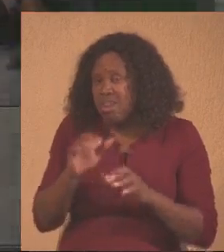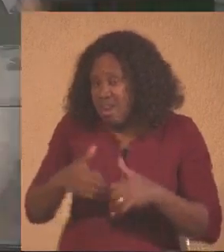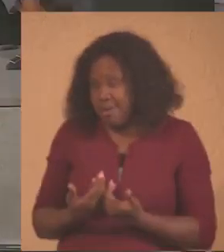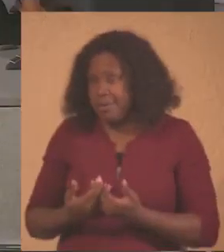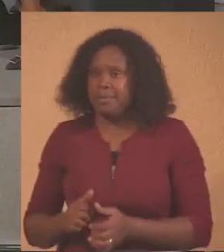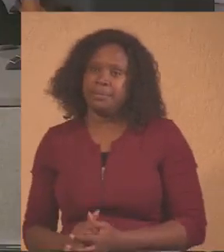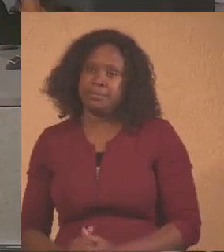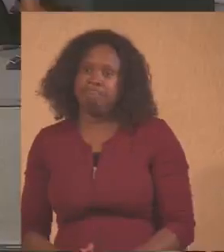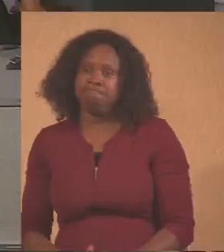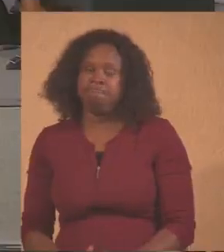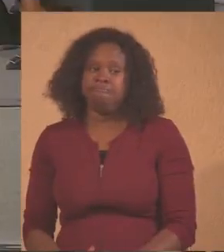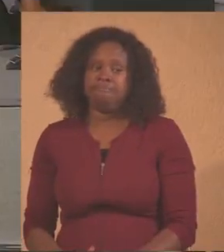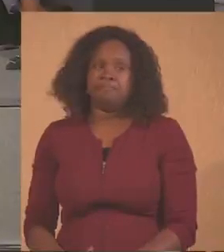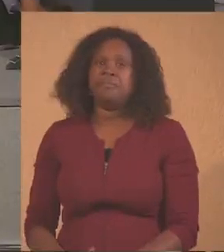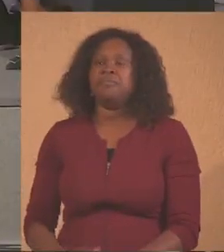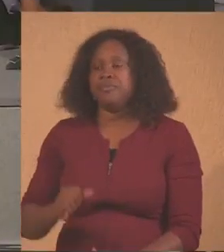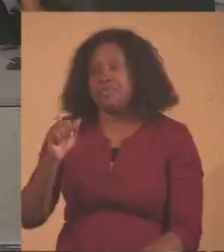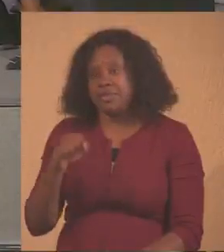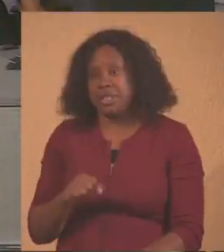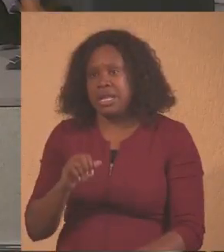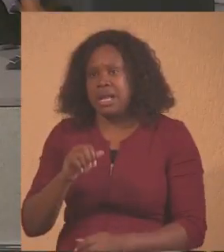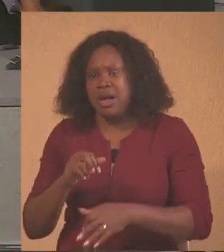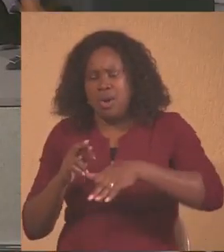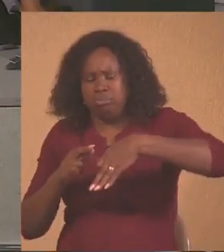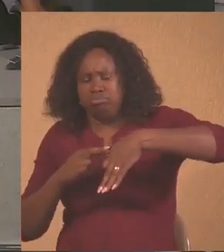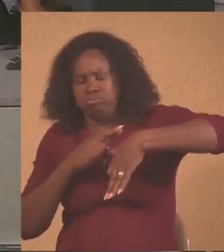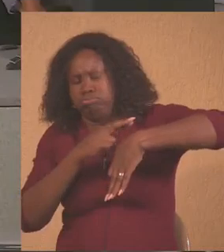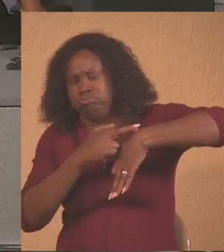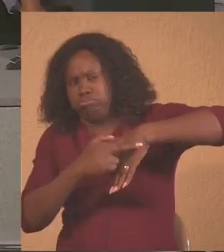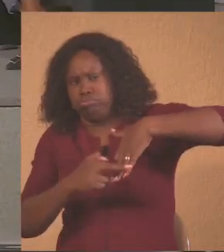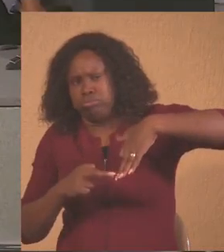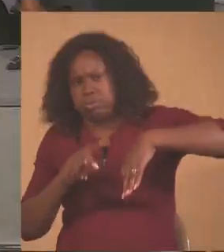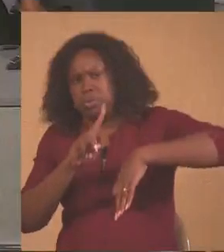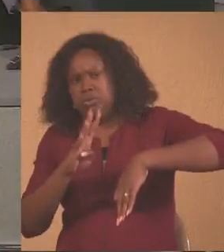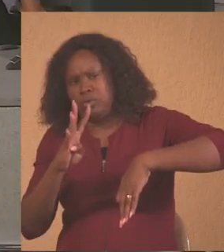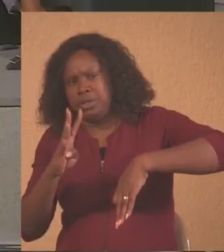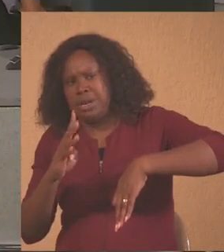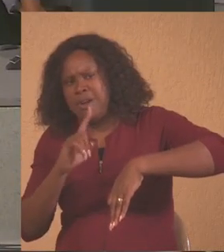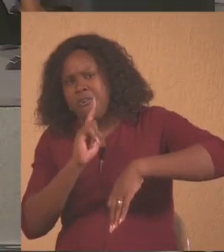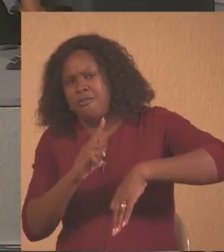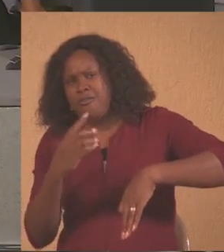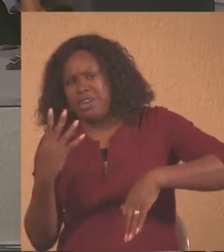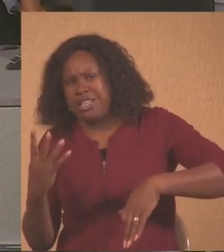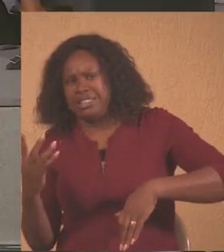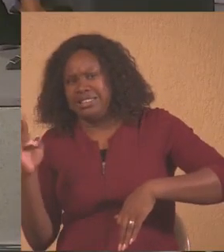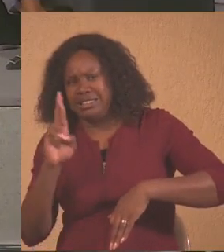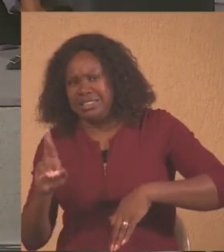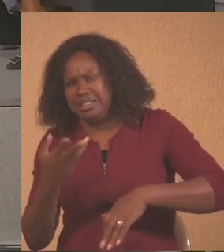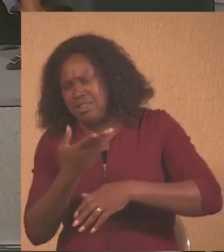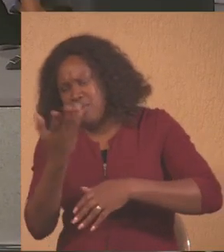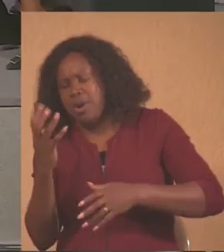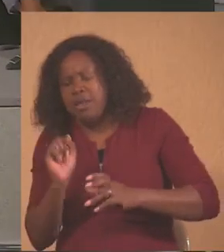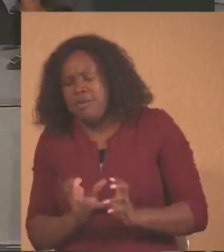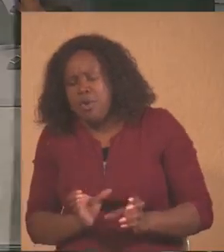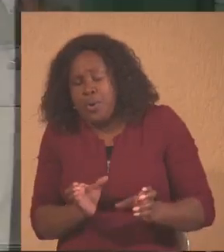Yes, the regions, all of them has got quarantine facilities. And, you know, as